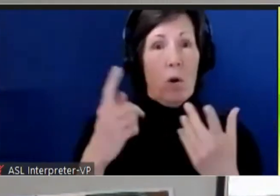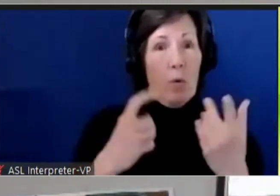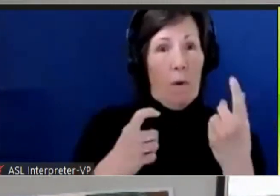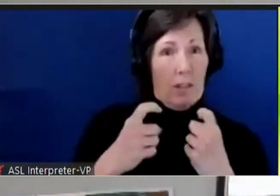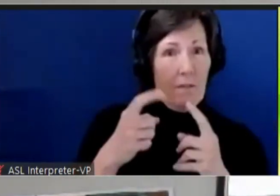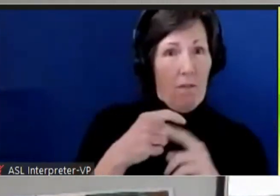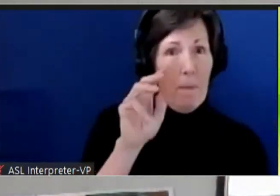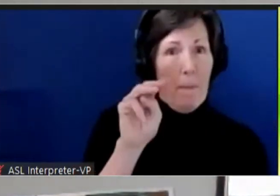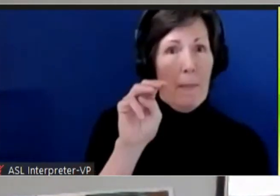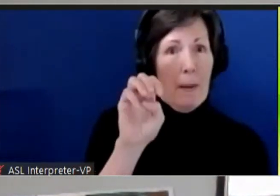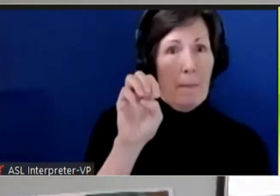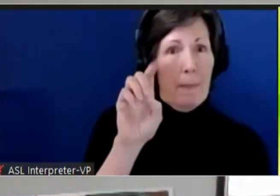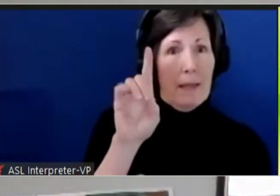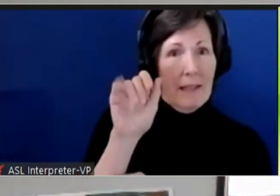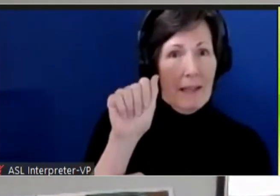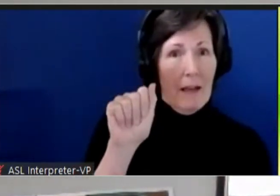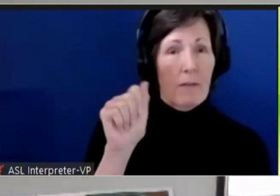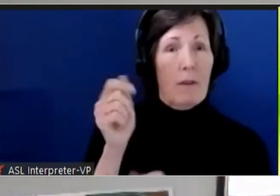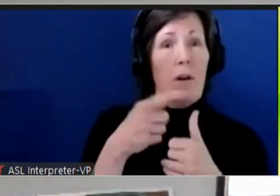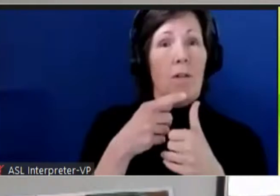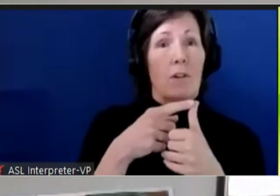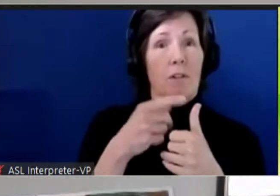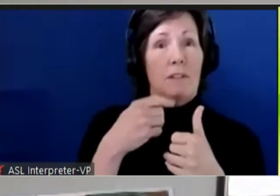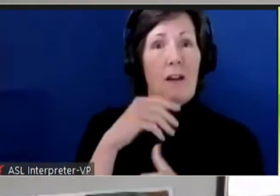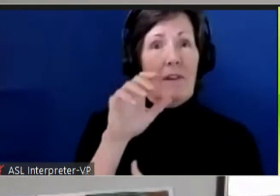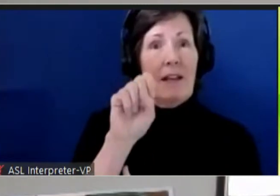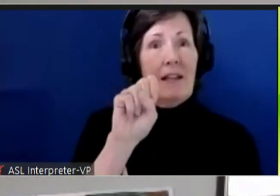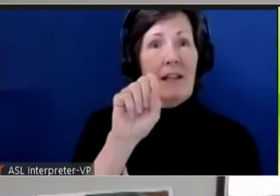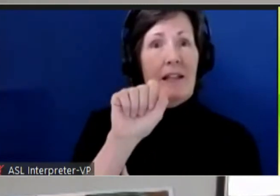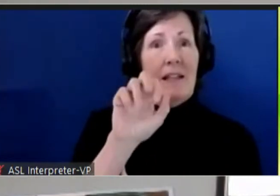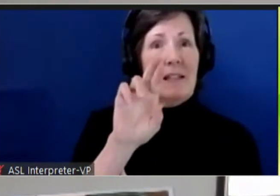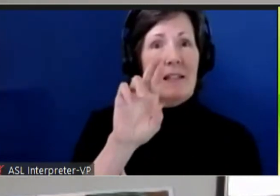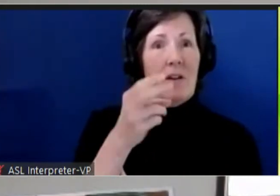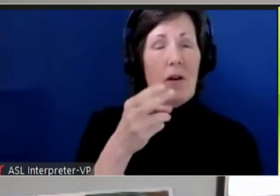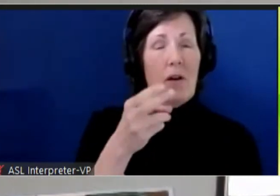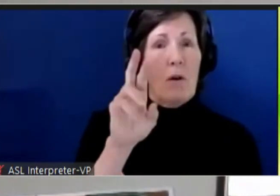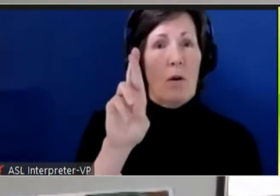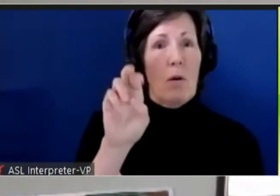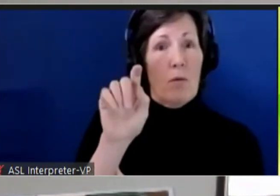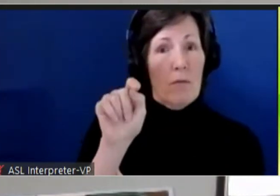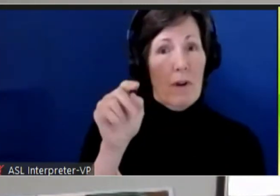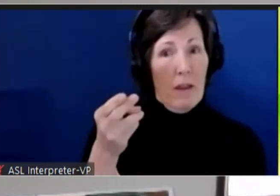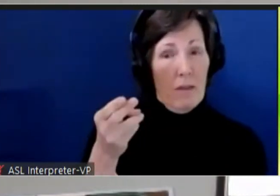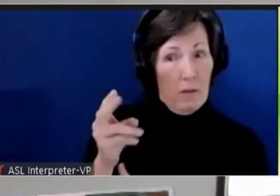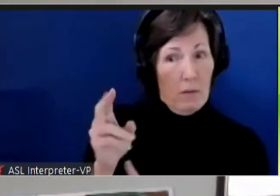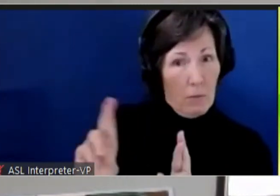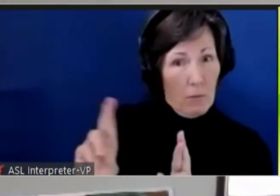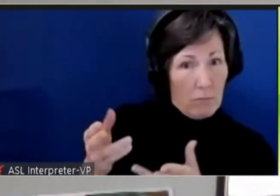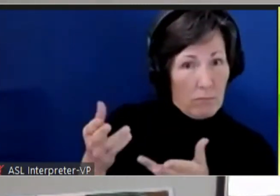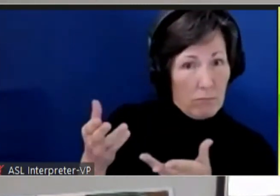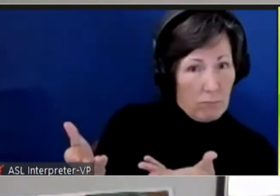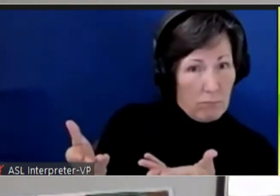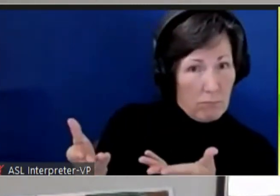media. Up first, we have Sarah Reif. Sarah, whenever you are ready.